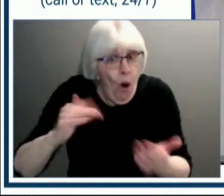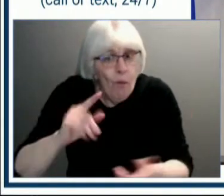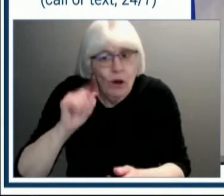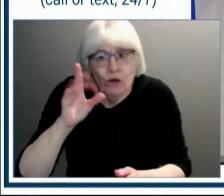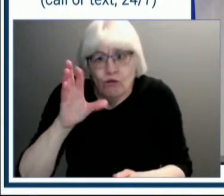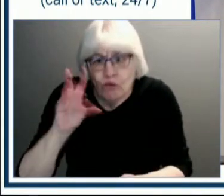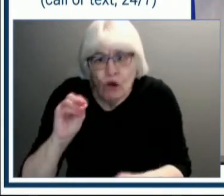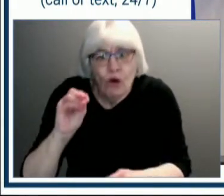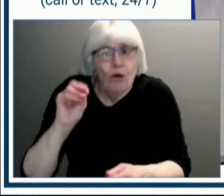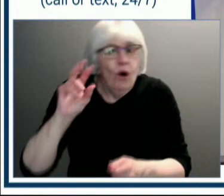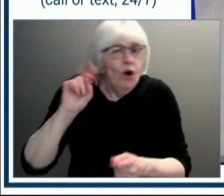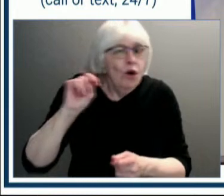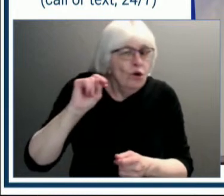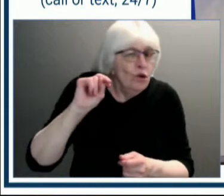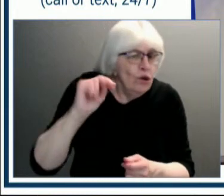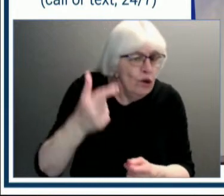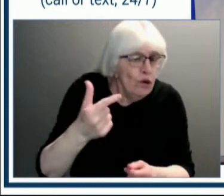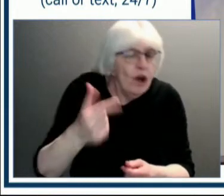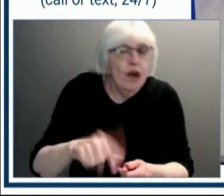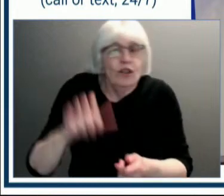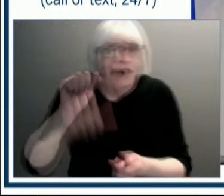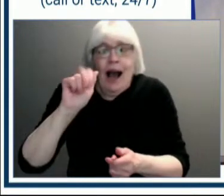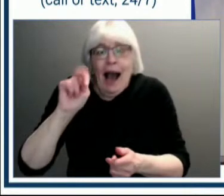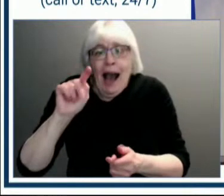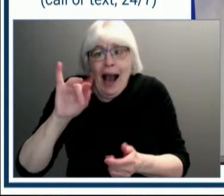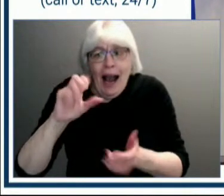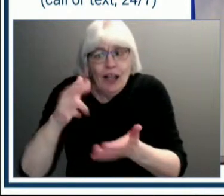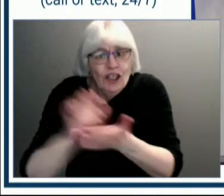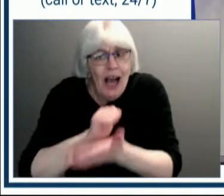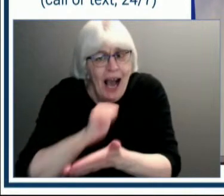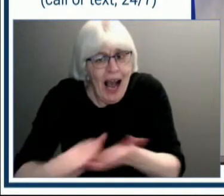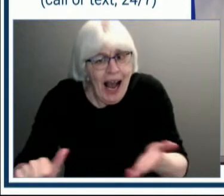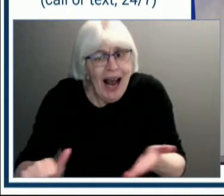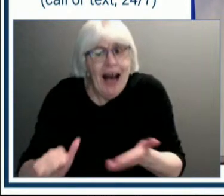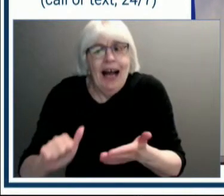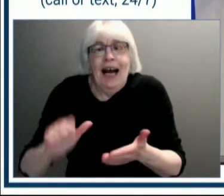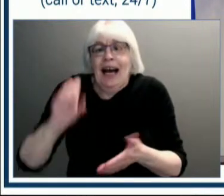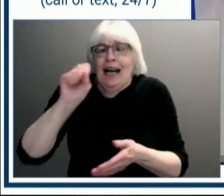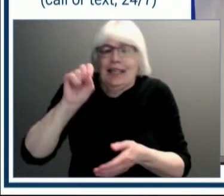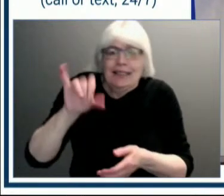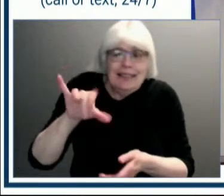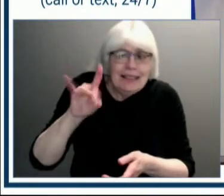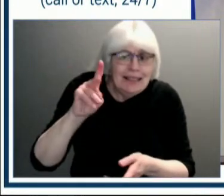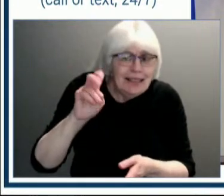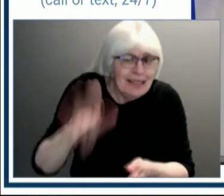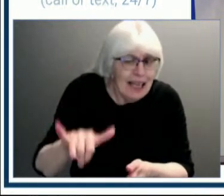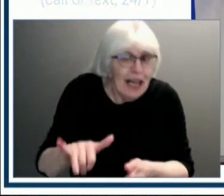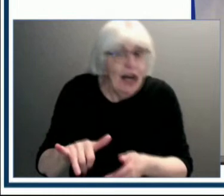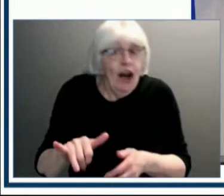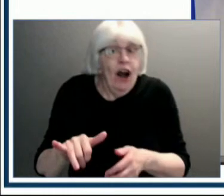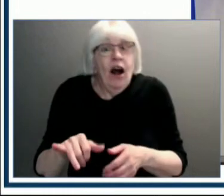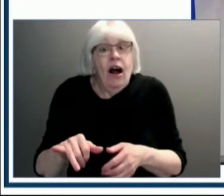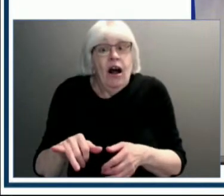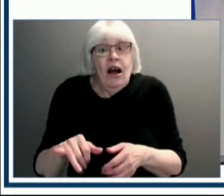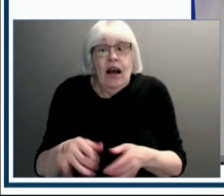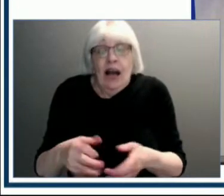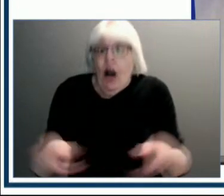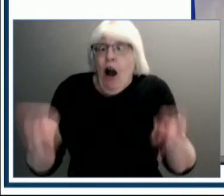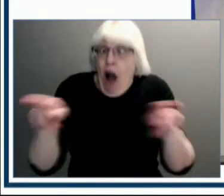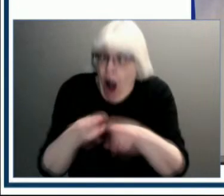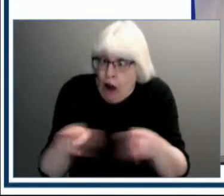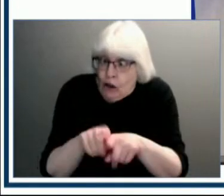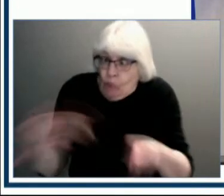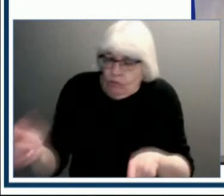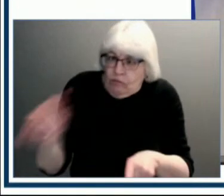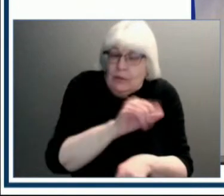Yarmouth. And the testing site in Digby will come on board in a couple weeks. So there's a lot of work being done on